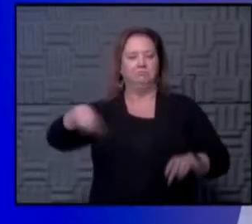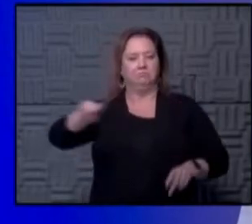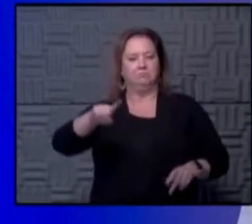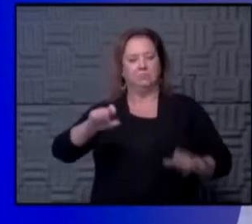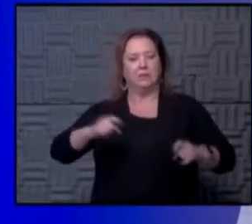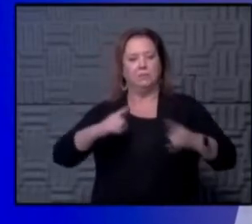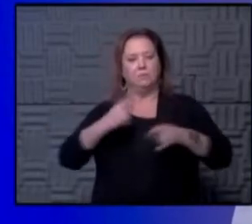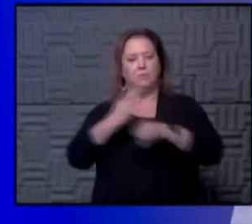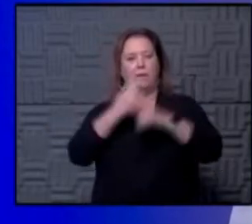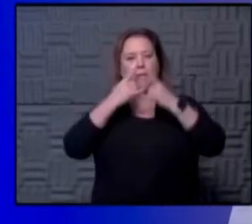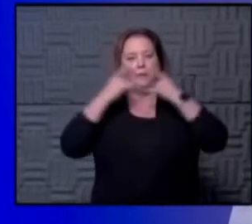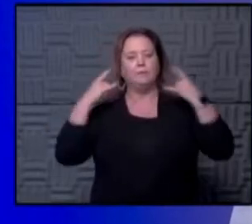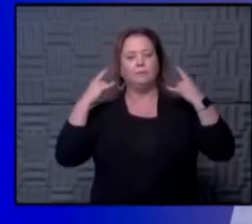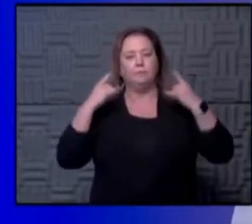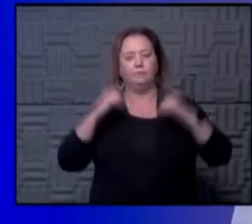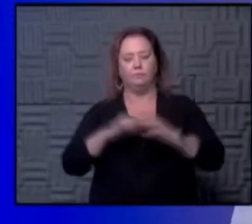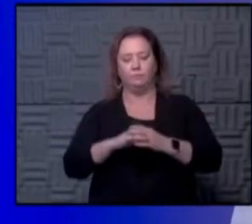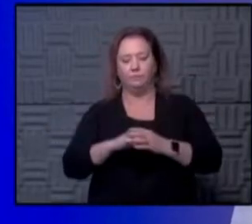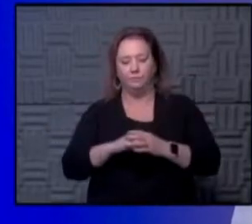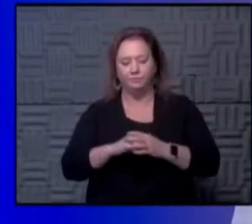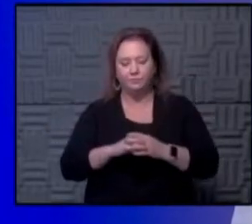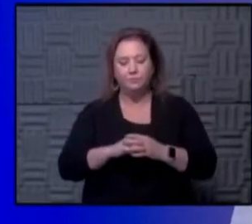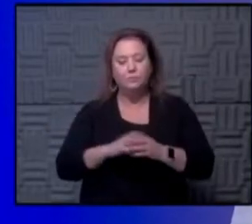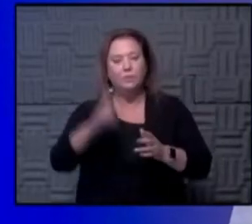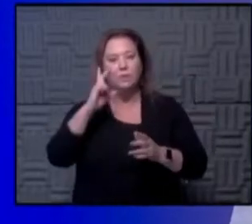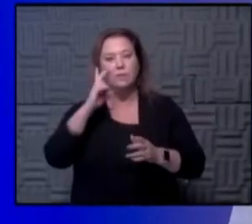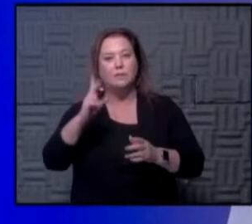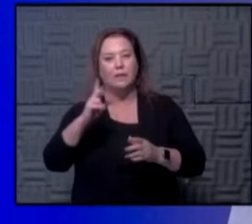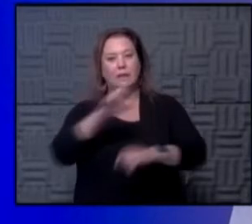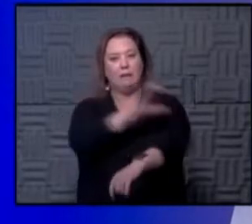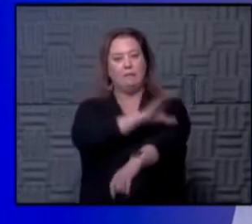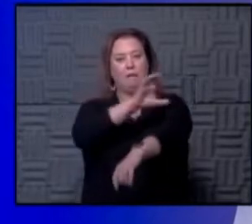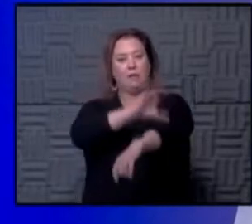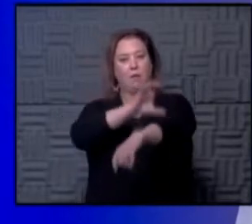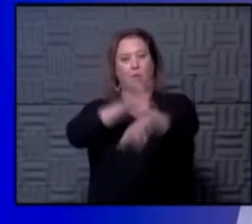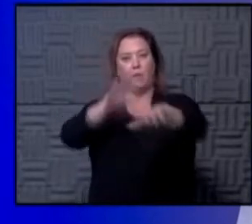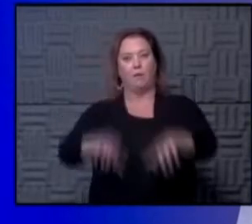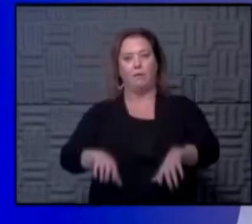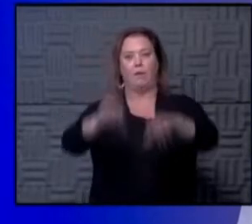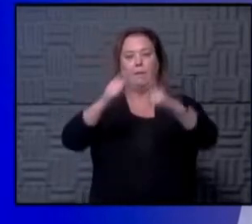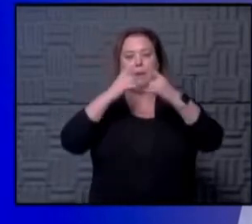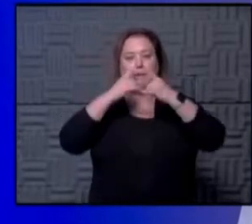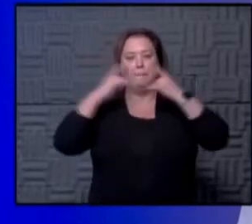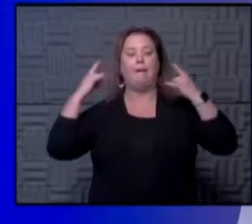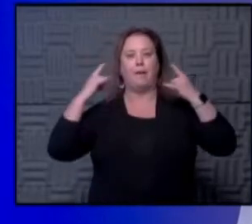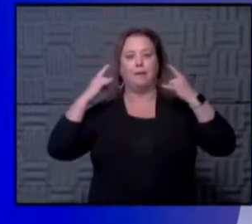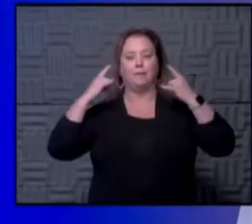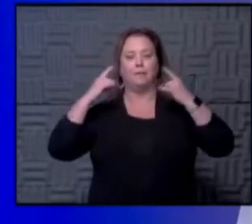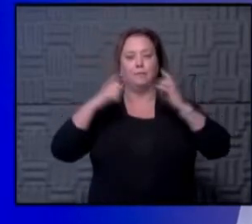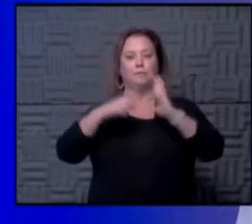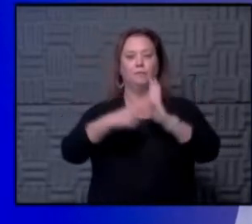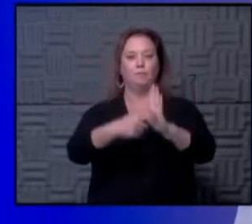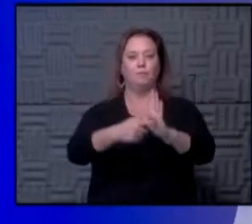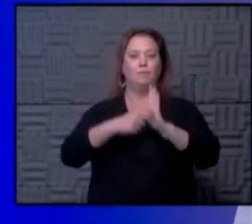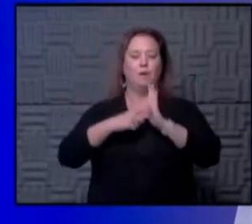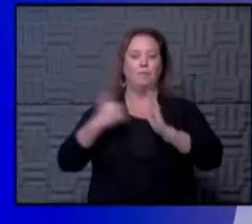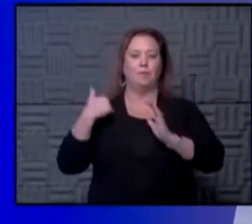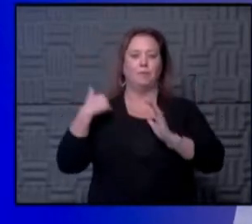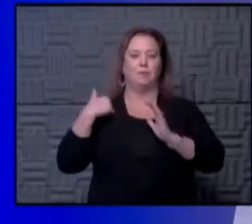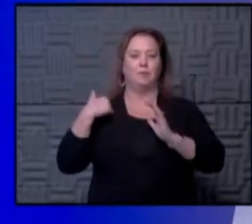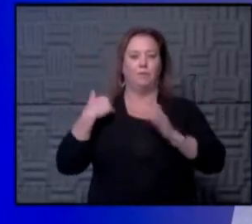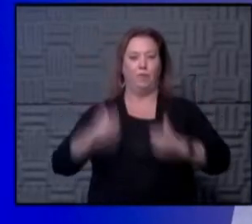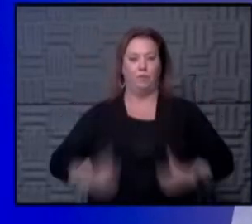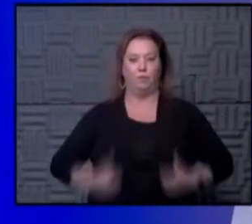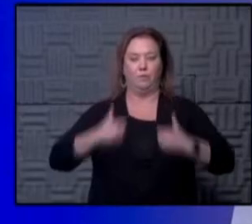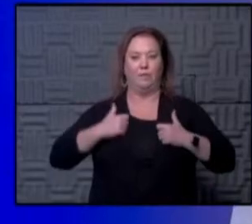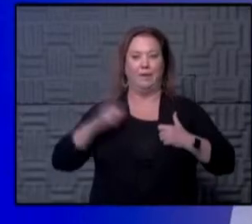population can wear a mask. We've also seen that, especially in Colorado, which adopted a lot of mask measures very early on for their